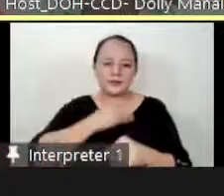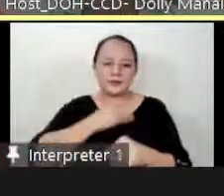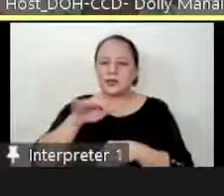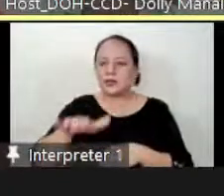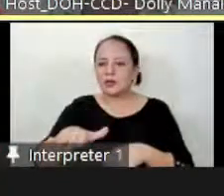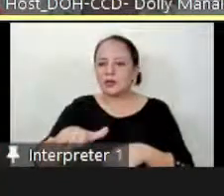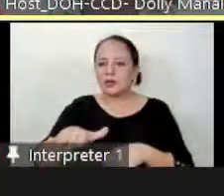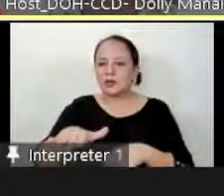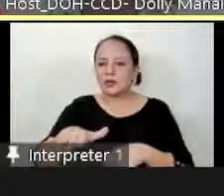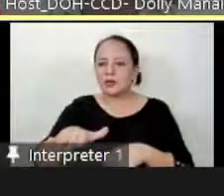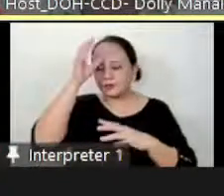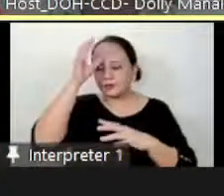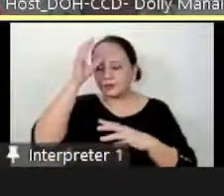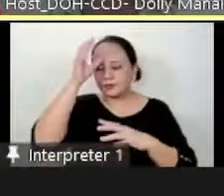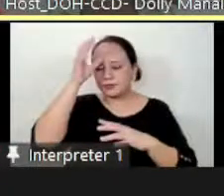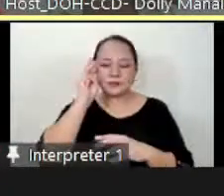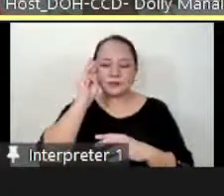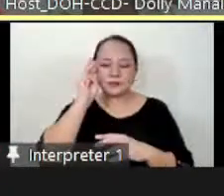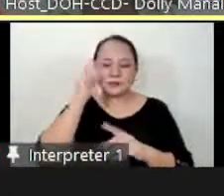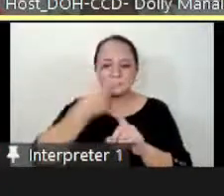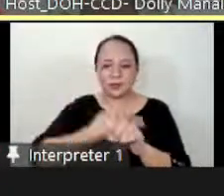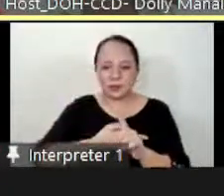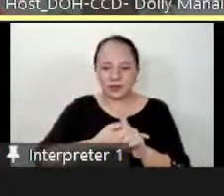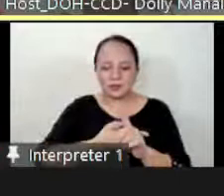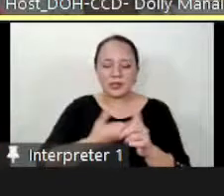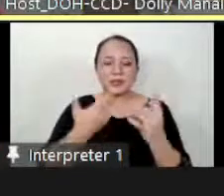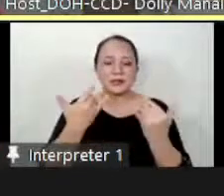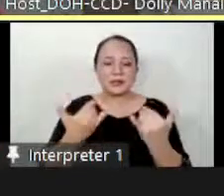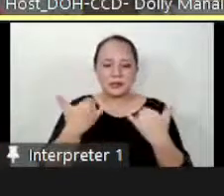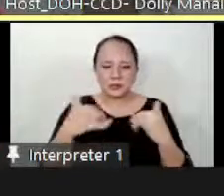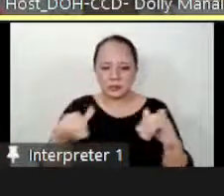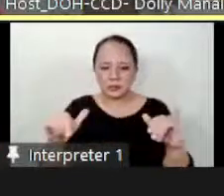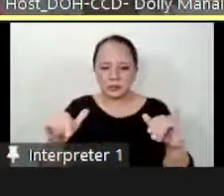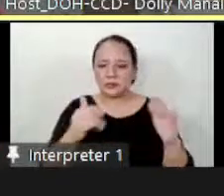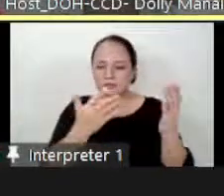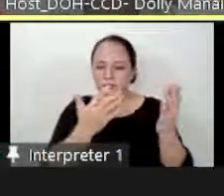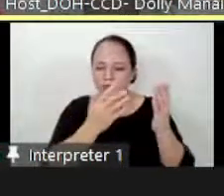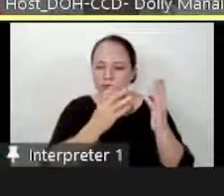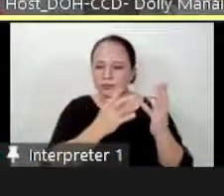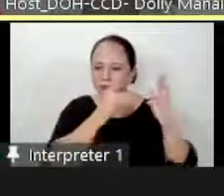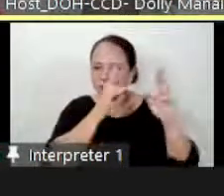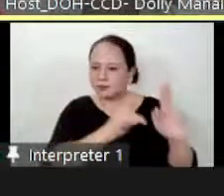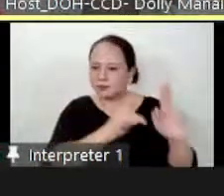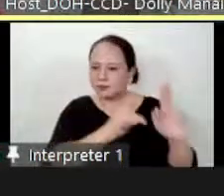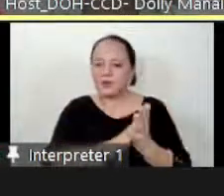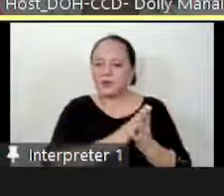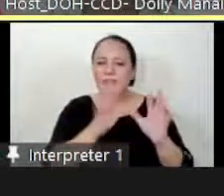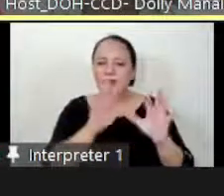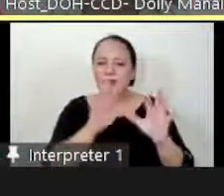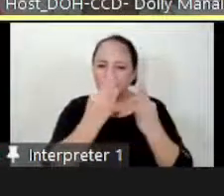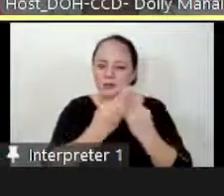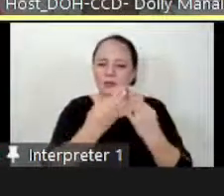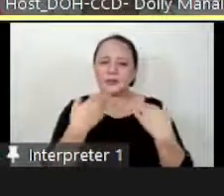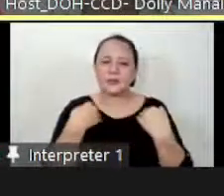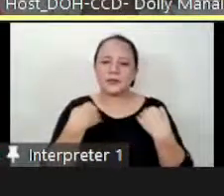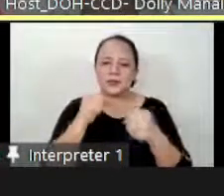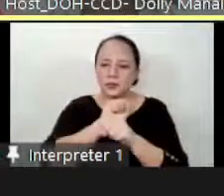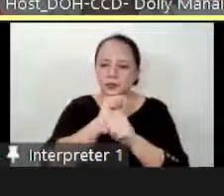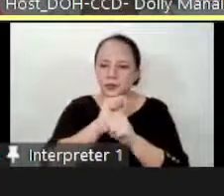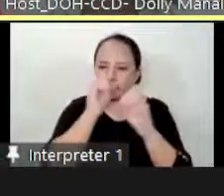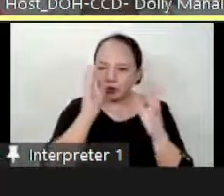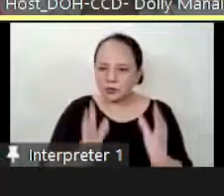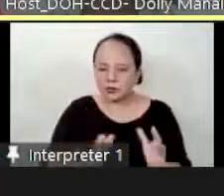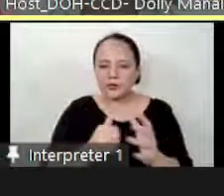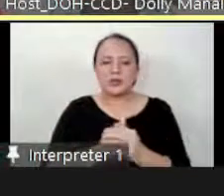Childhood Cancer Awareness Month, we also pay tribute to the families, medical health workers,